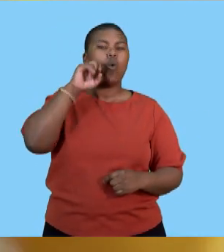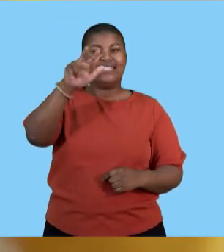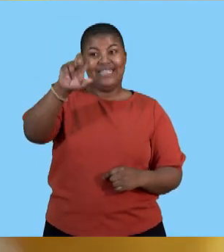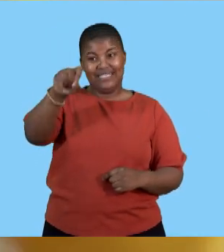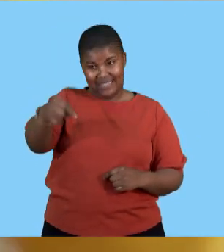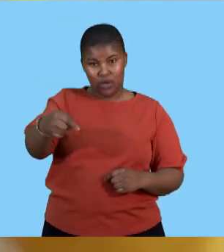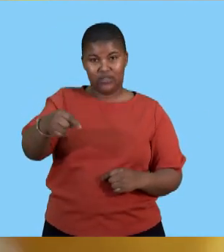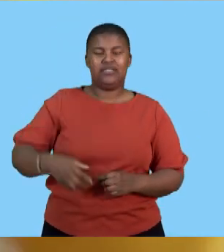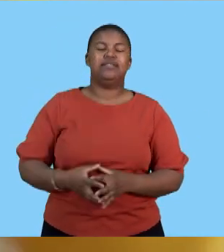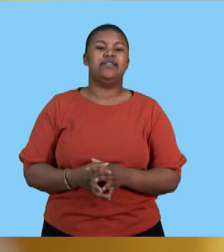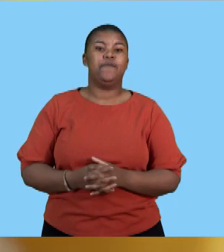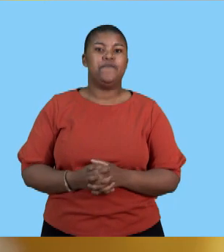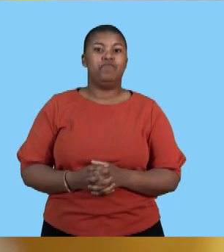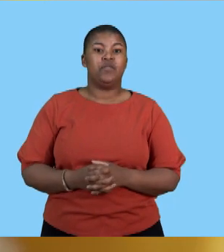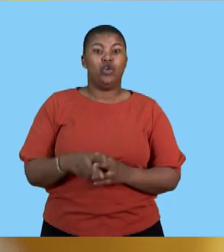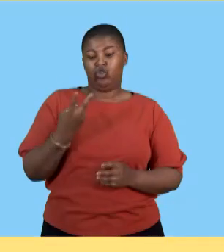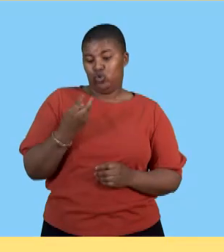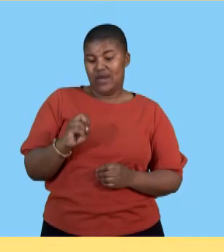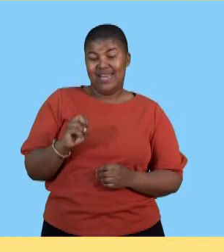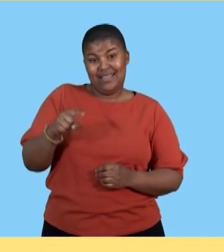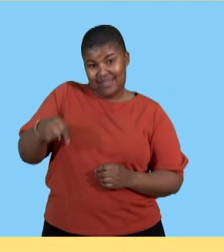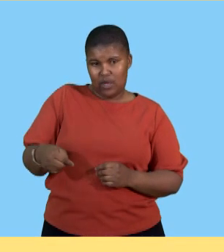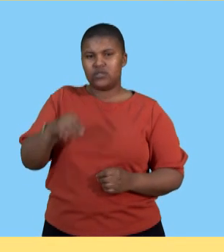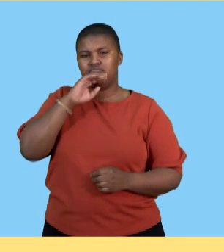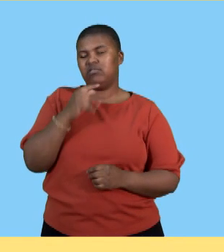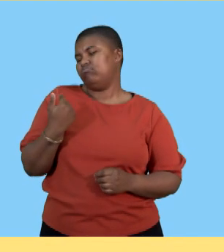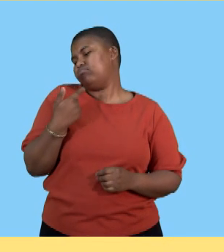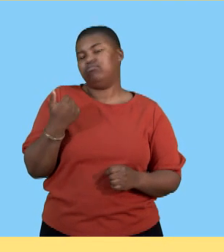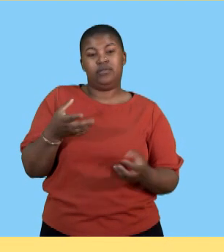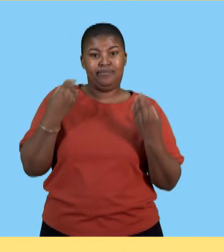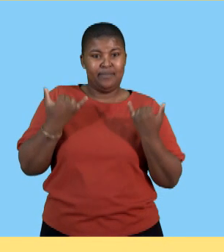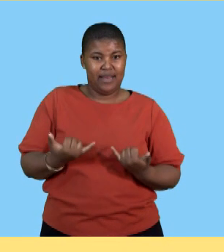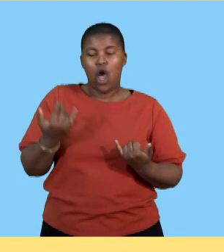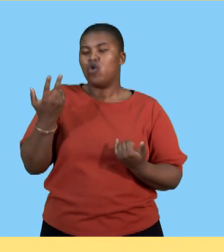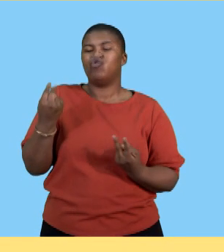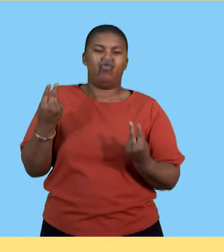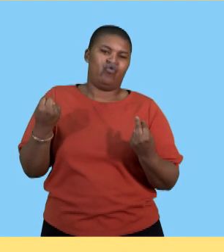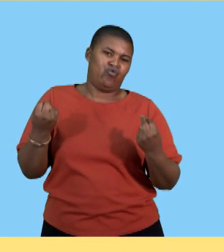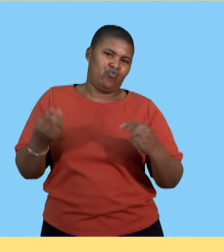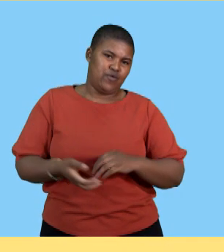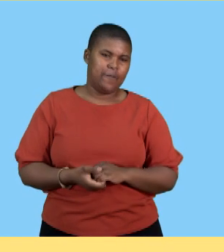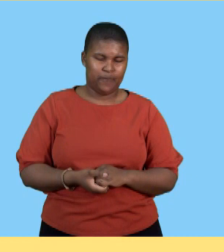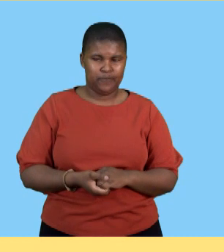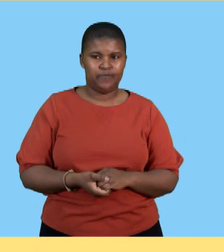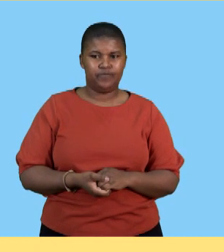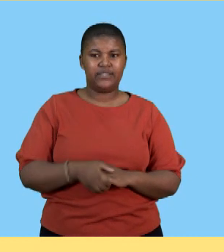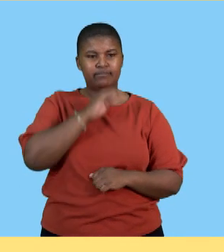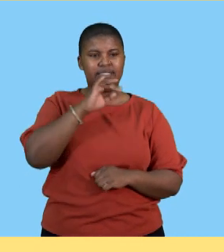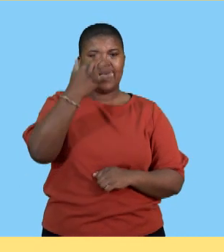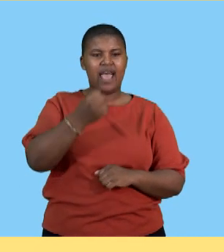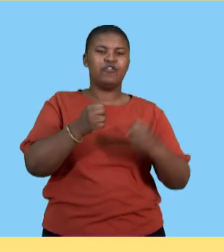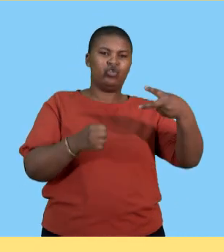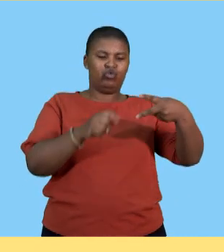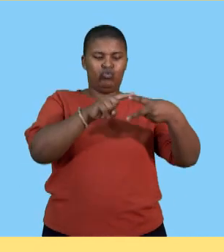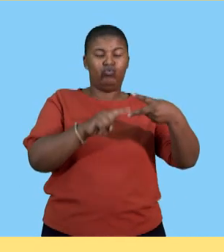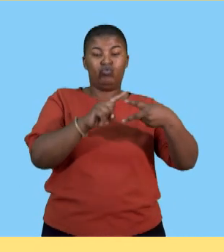is the old. And the 20,000 is what we just got now, which we are told is the new. So we